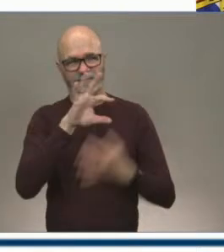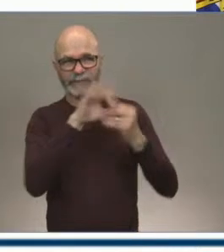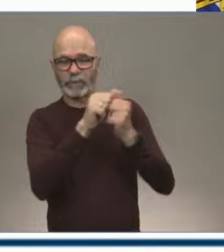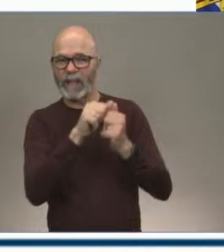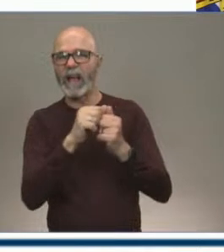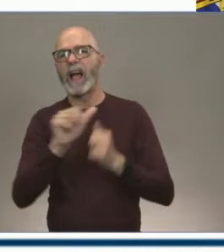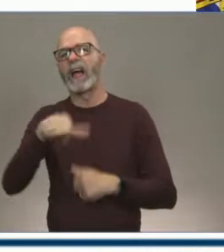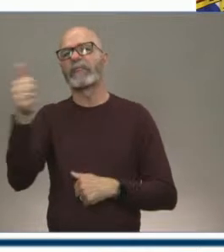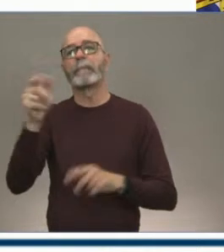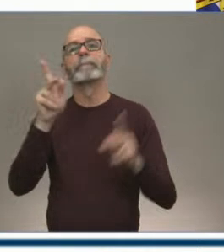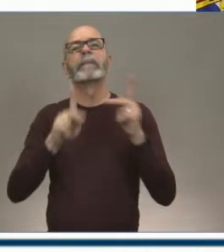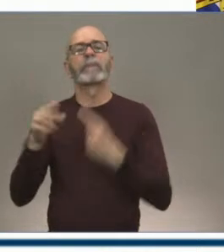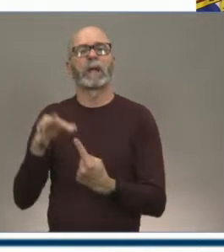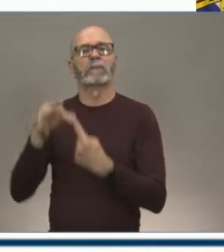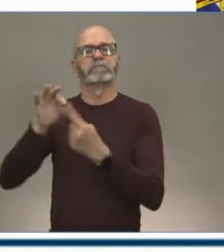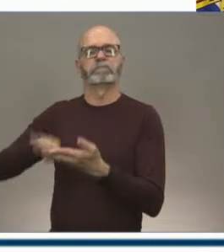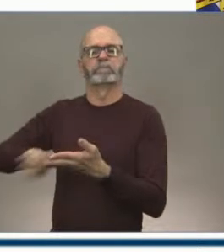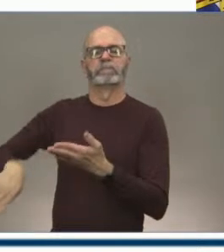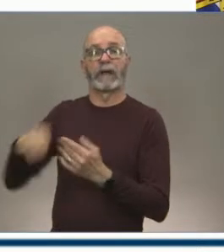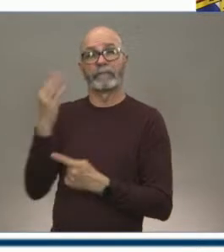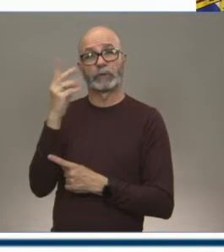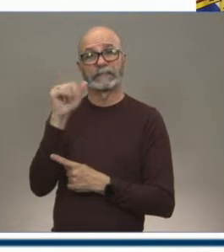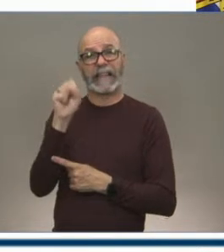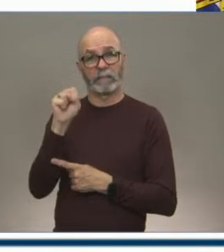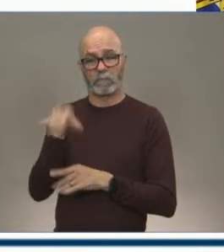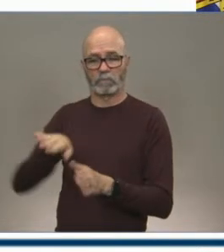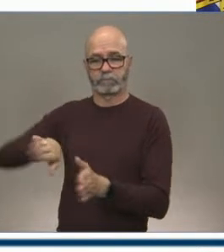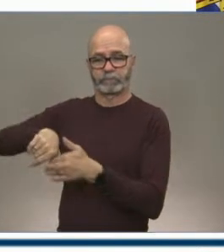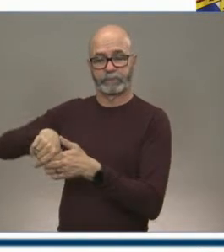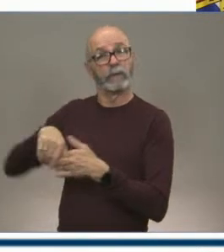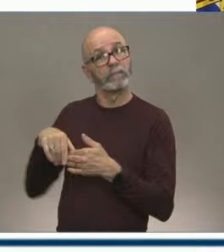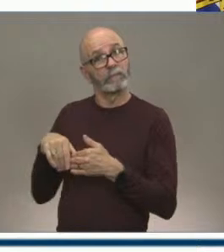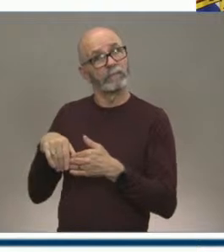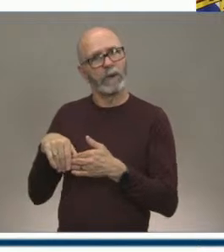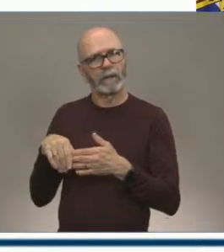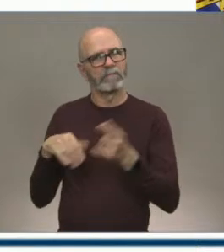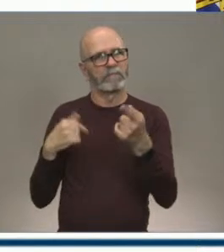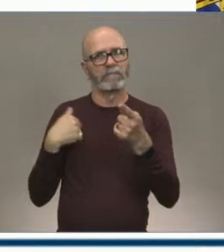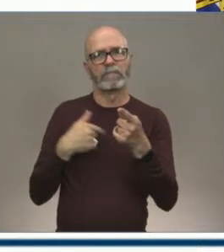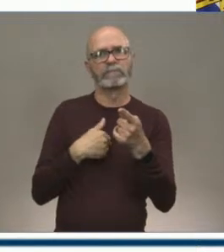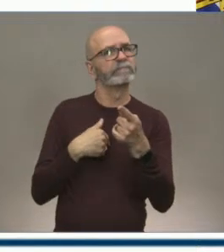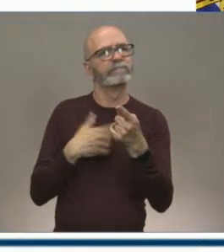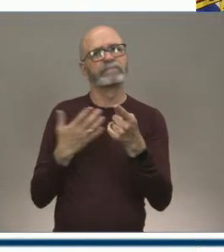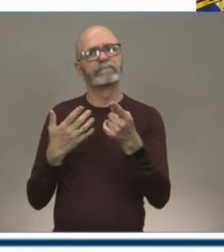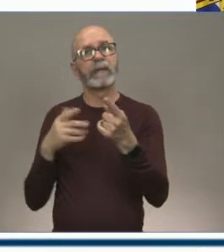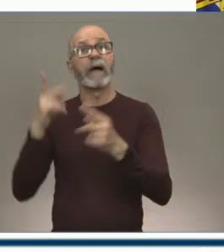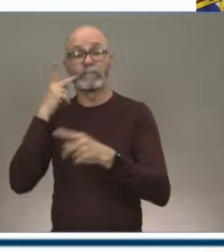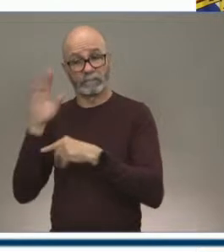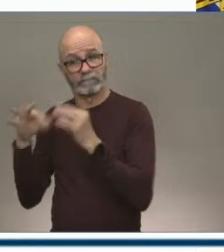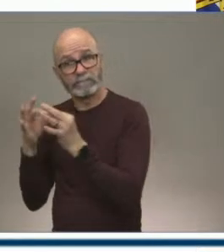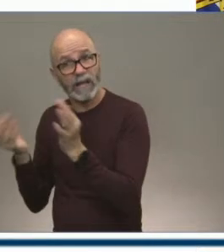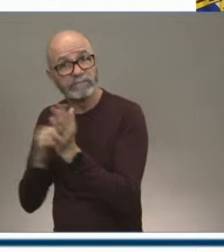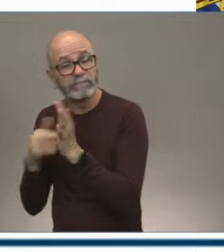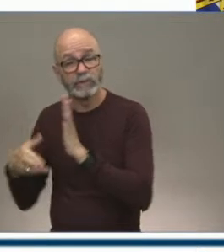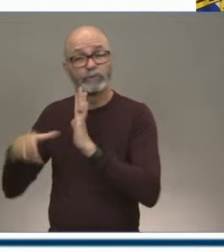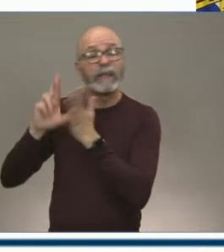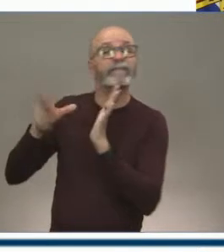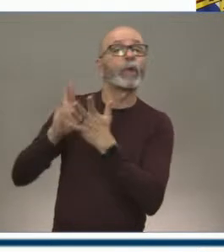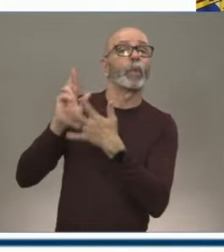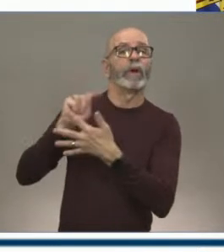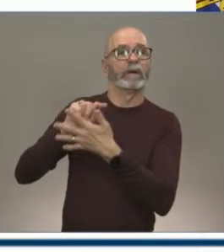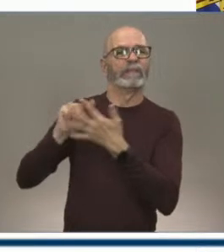that are going to be have to be tested? So we have a number of